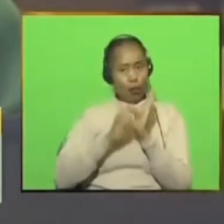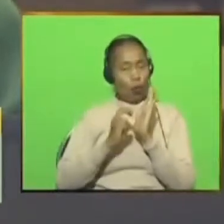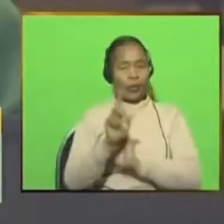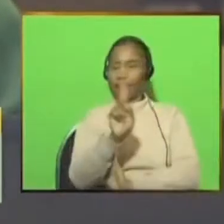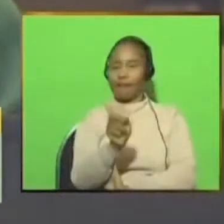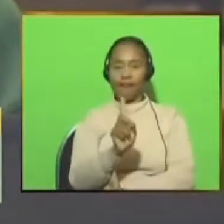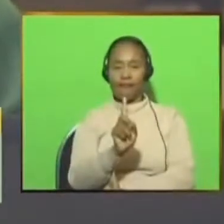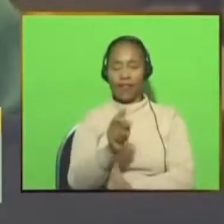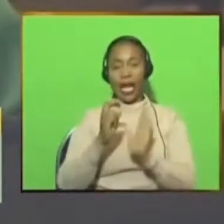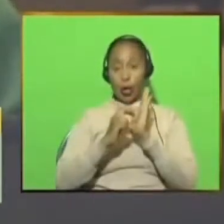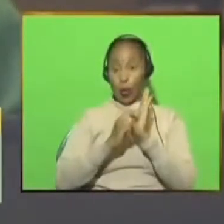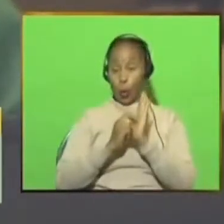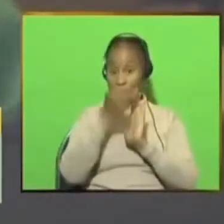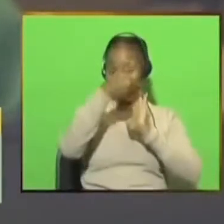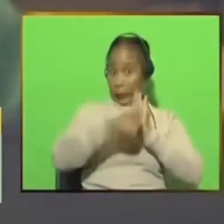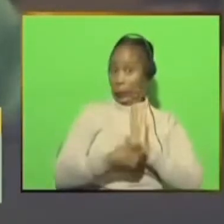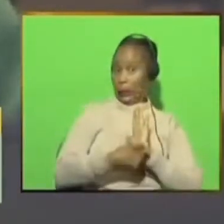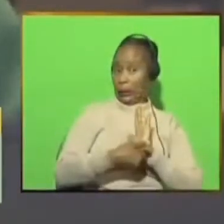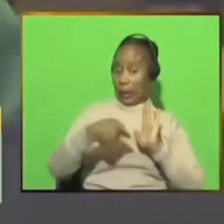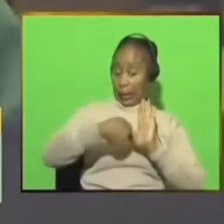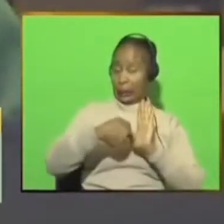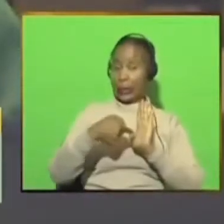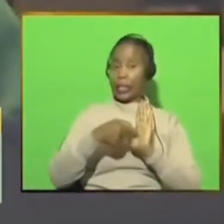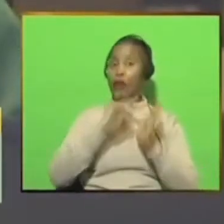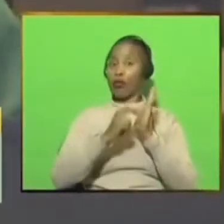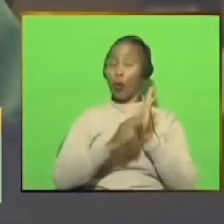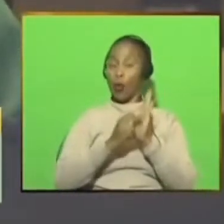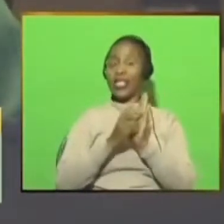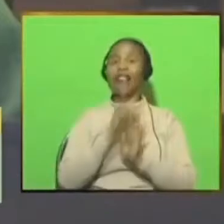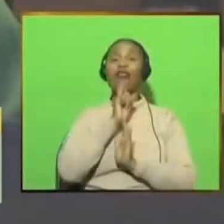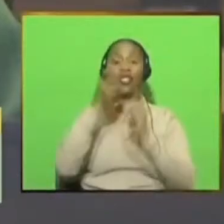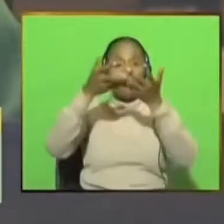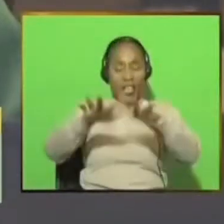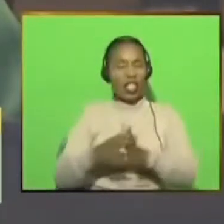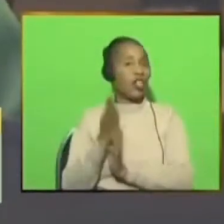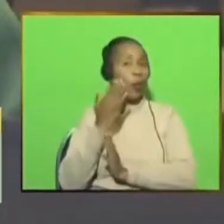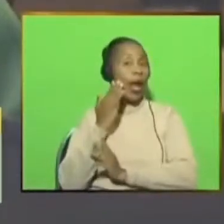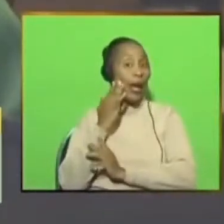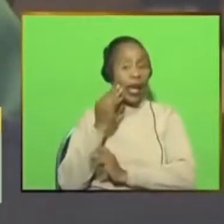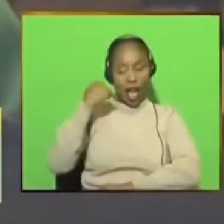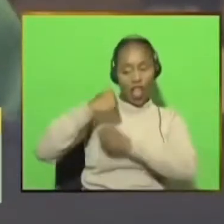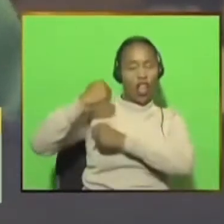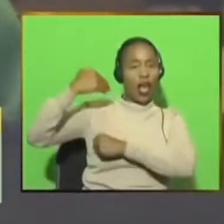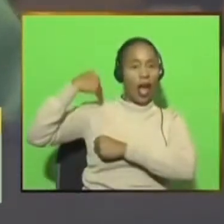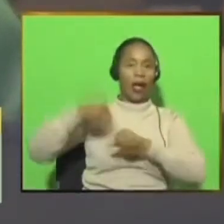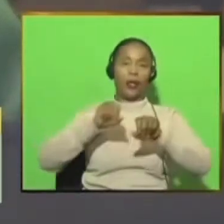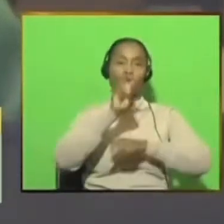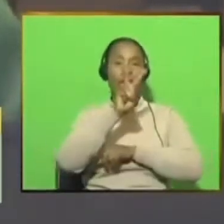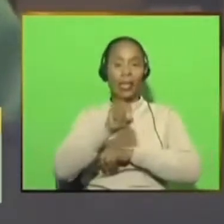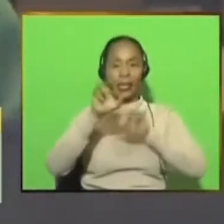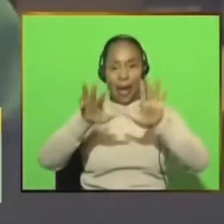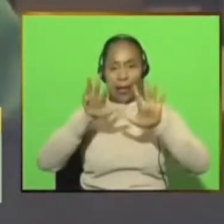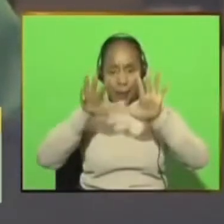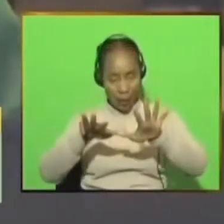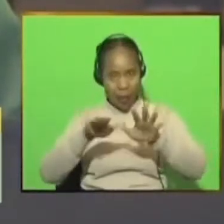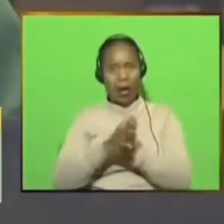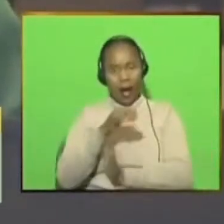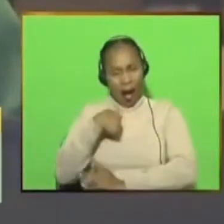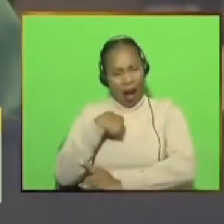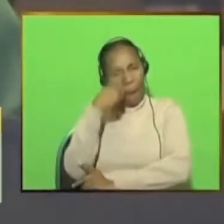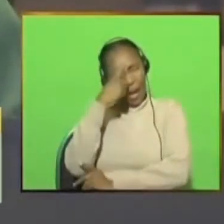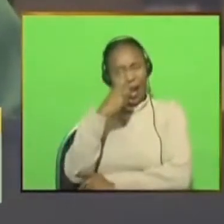stand are those rules that applied in 2019 and I believe before, and the